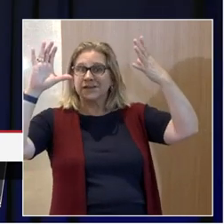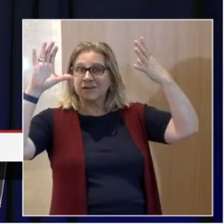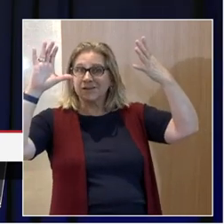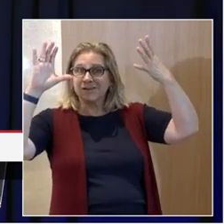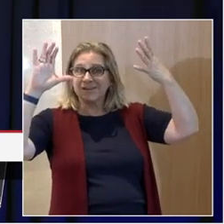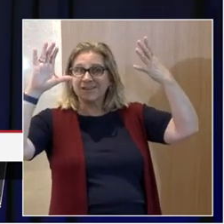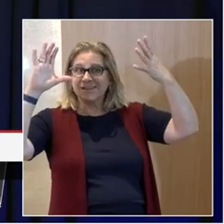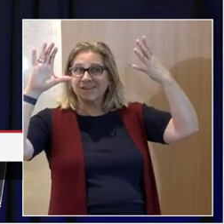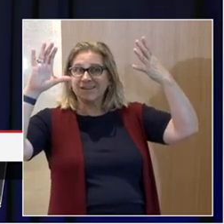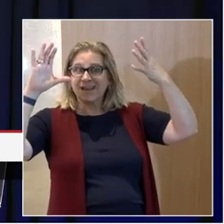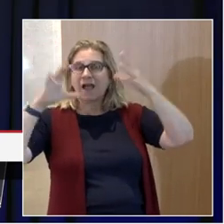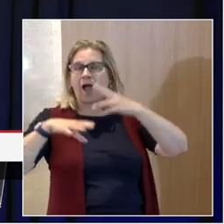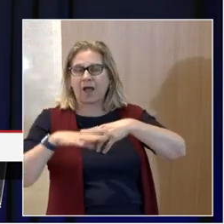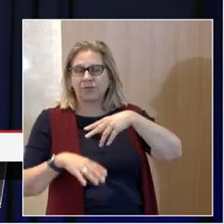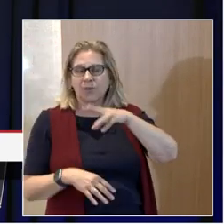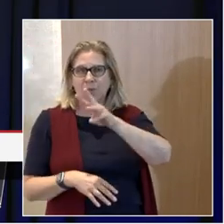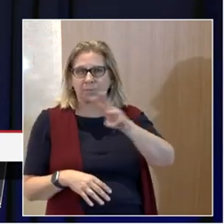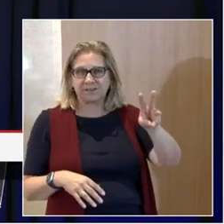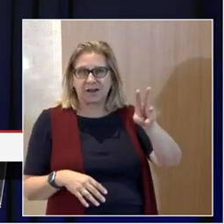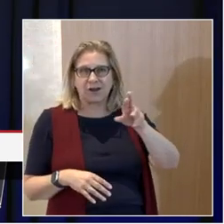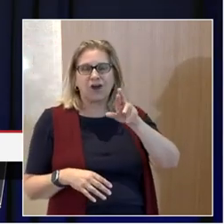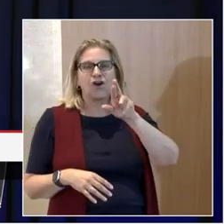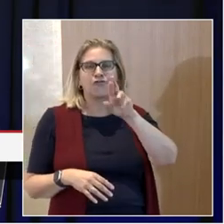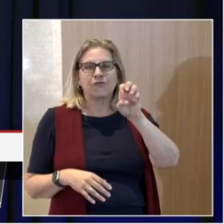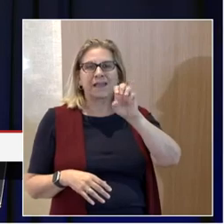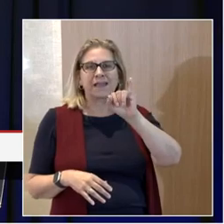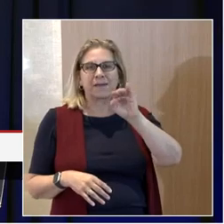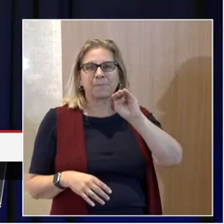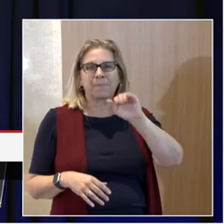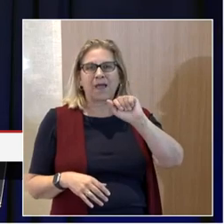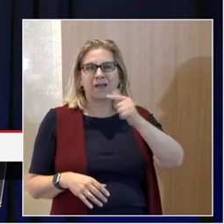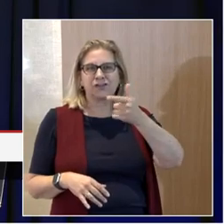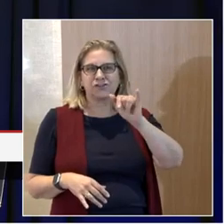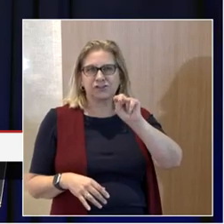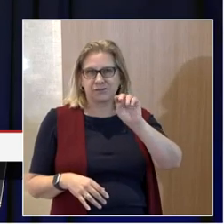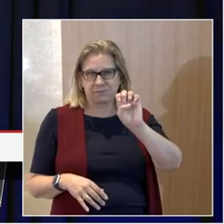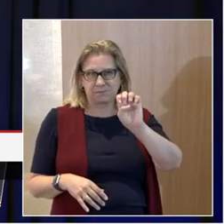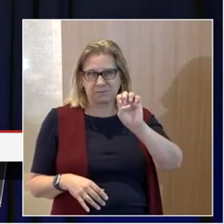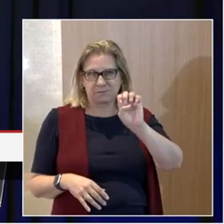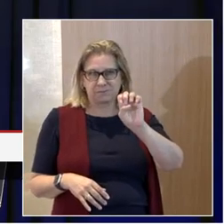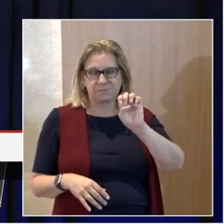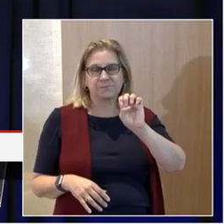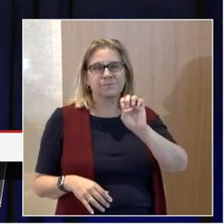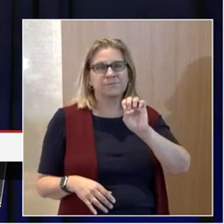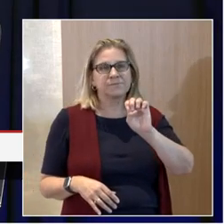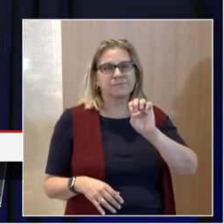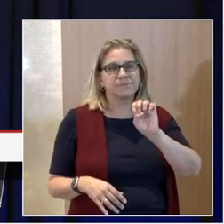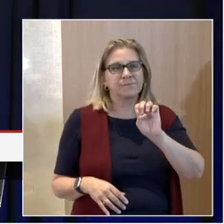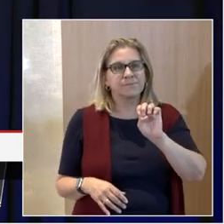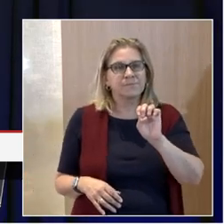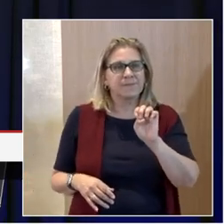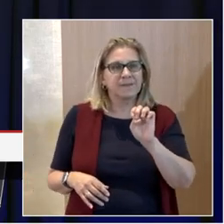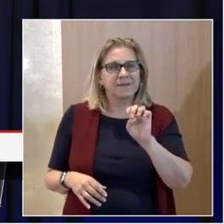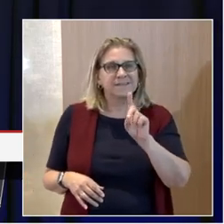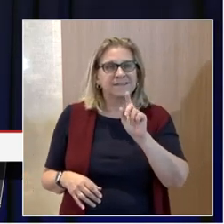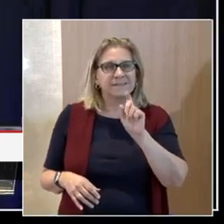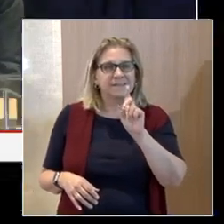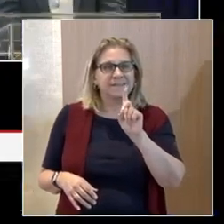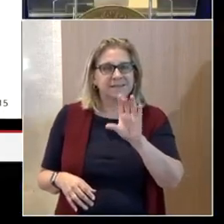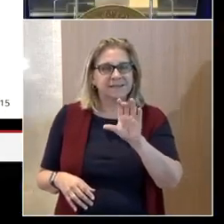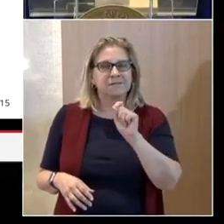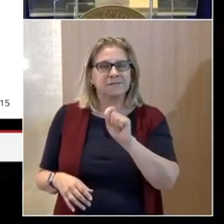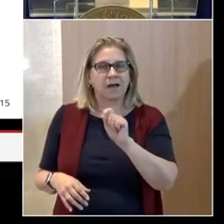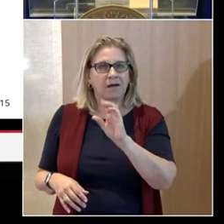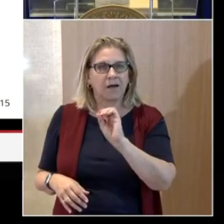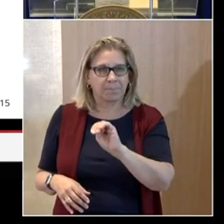but it gets the point across, and I'll sort of speak over it. This basically says DC is the best city in the world. That's what this says. And it says that